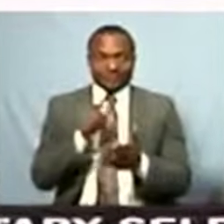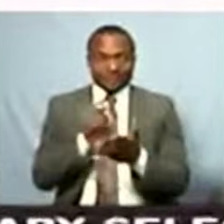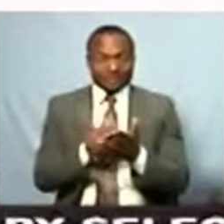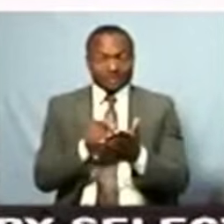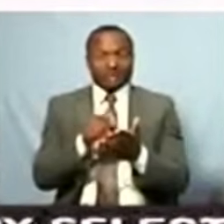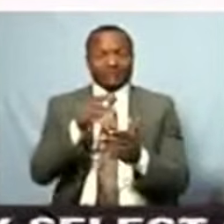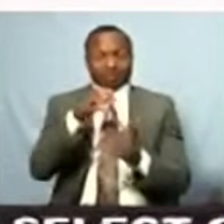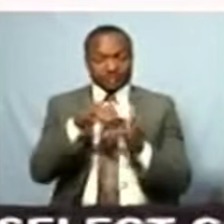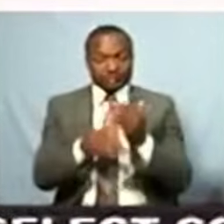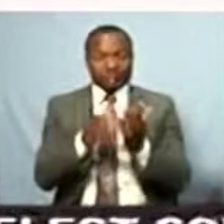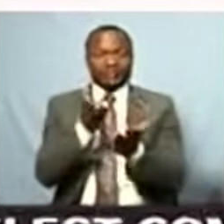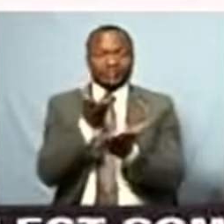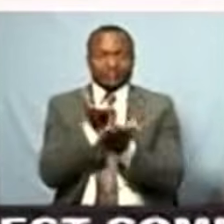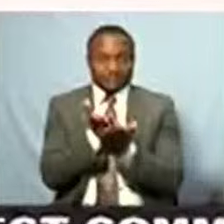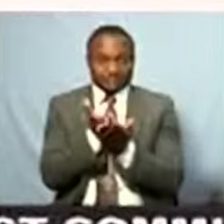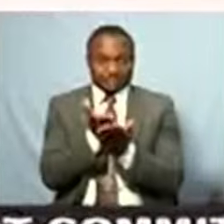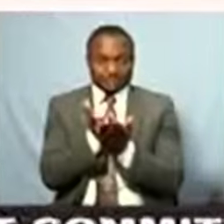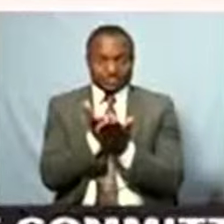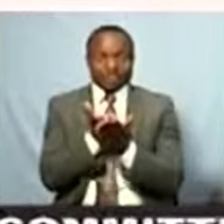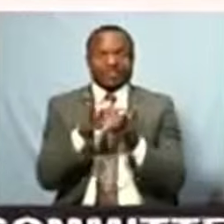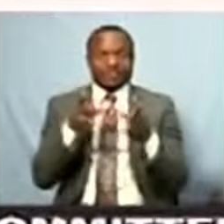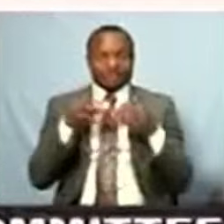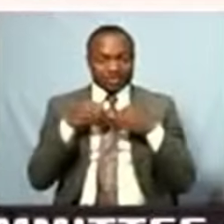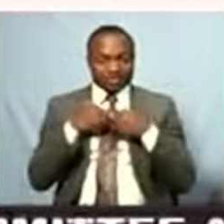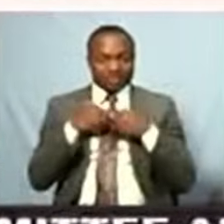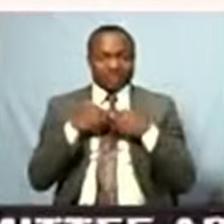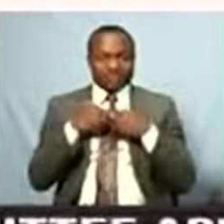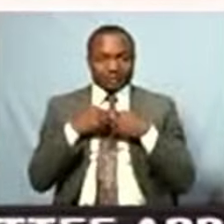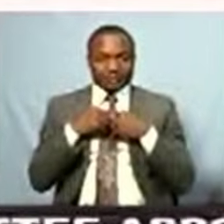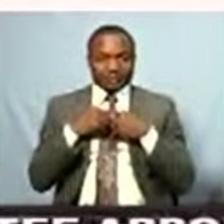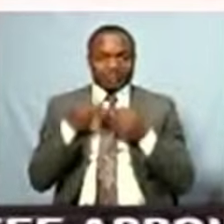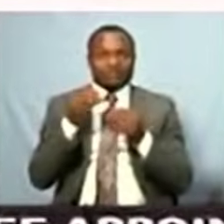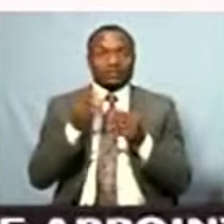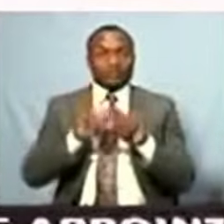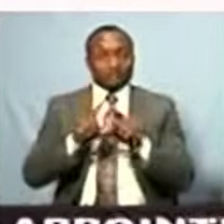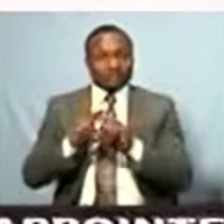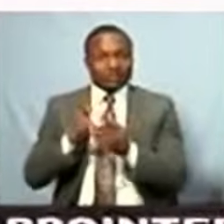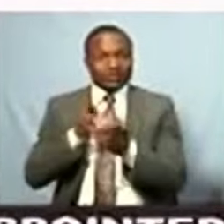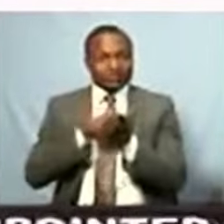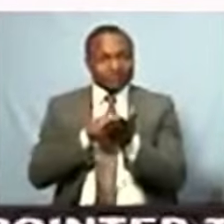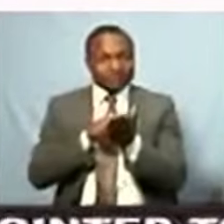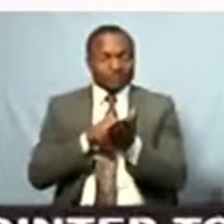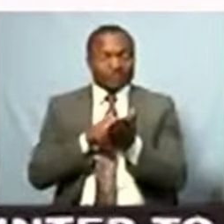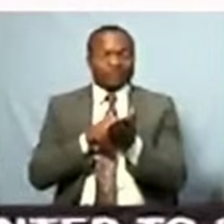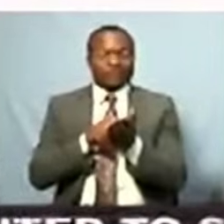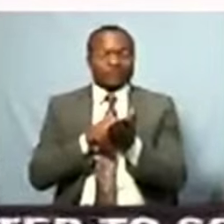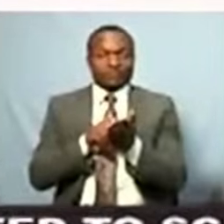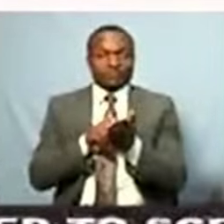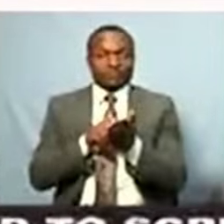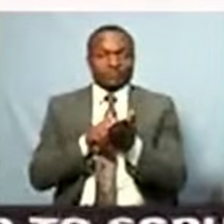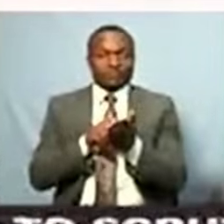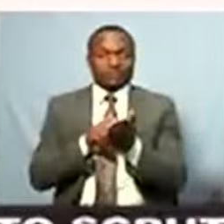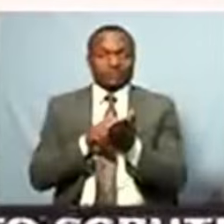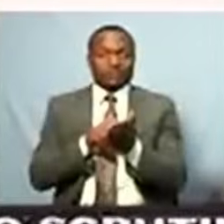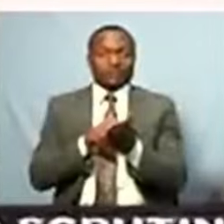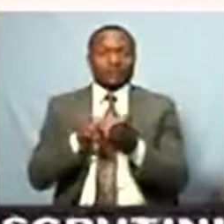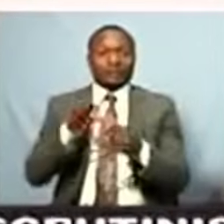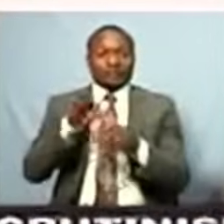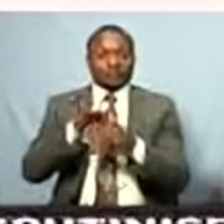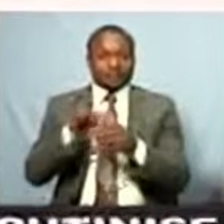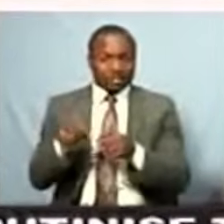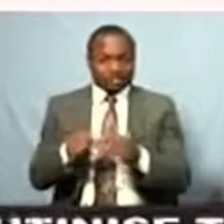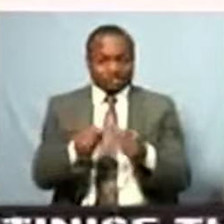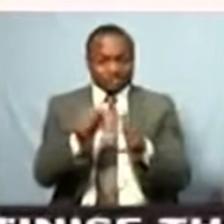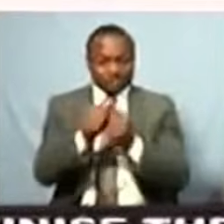is proposed in recognition of the intended proportional representation electoral system.